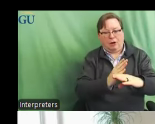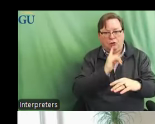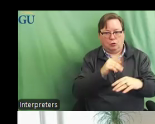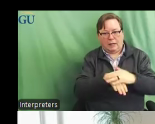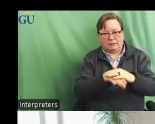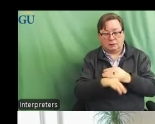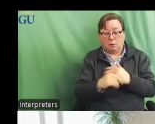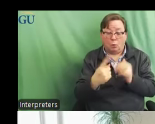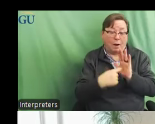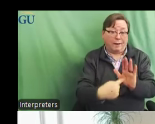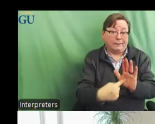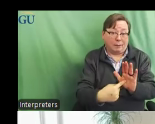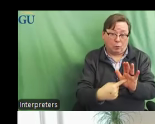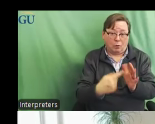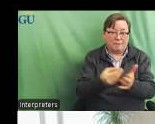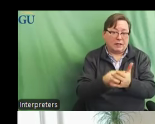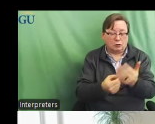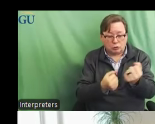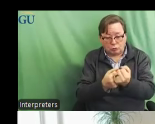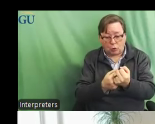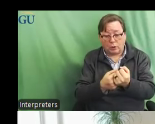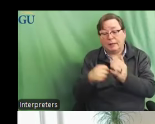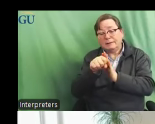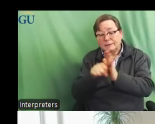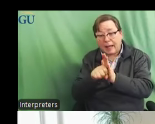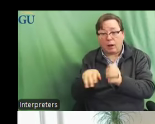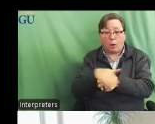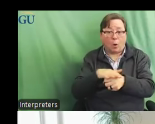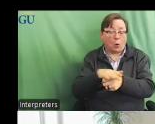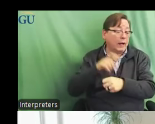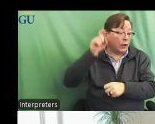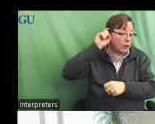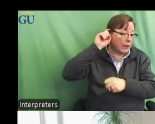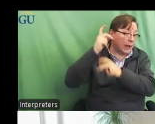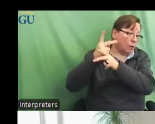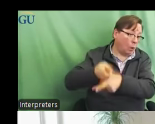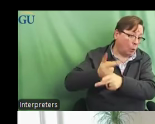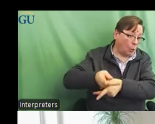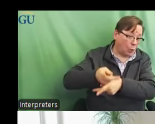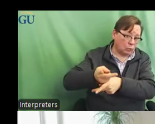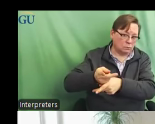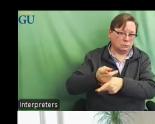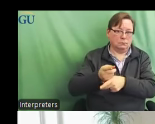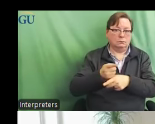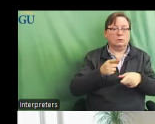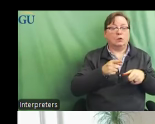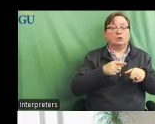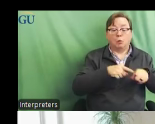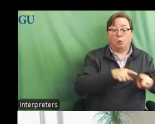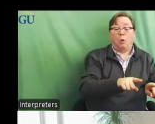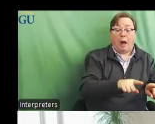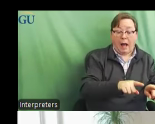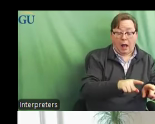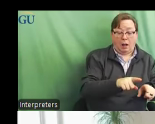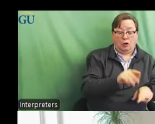financial support are state or local hearing aid loan banks. So while there's waiting for the process for a child